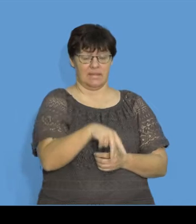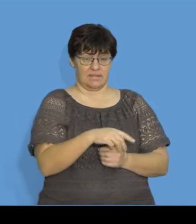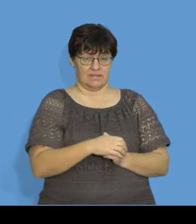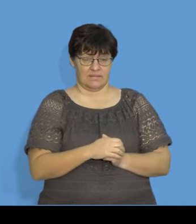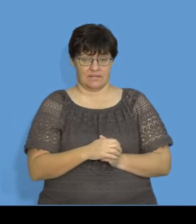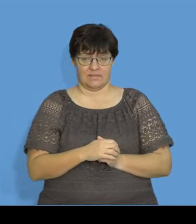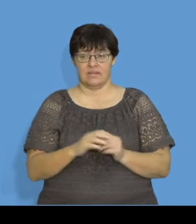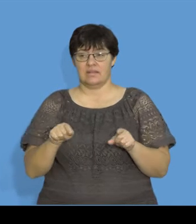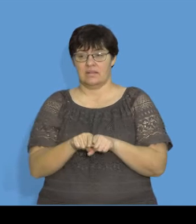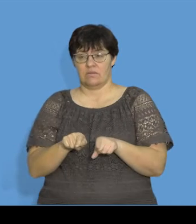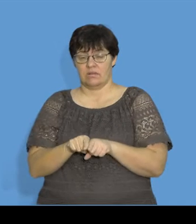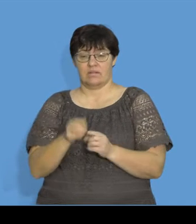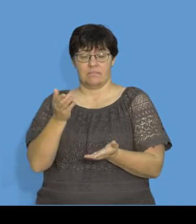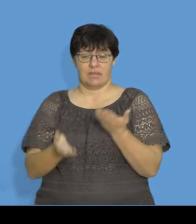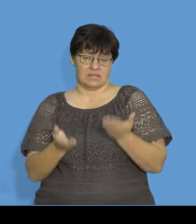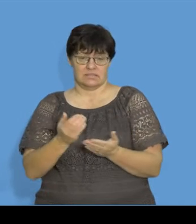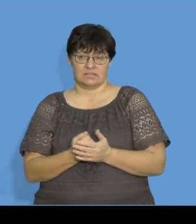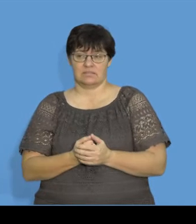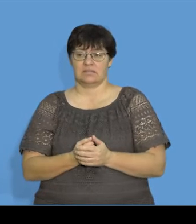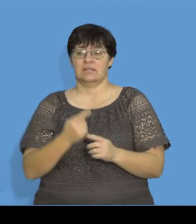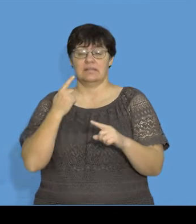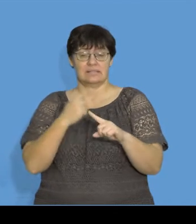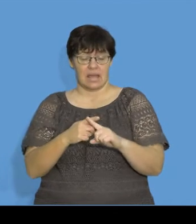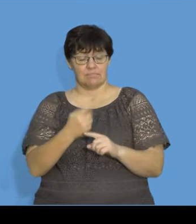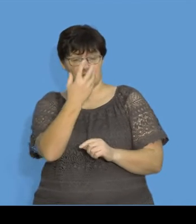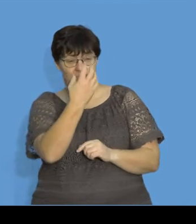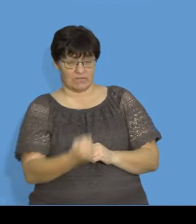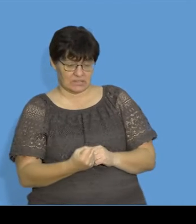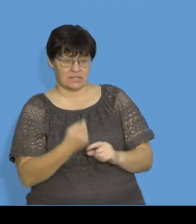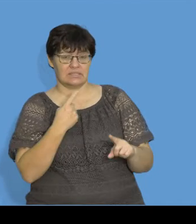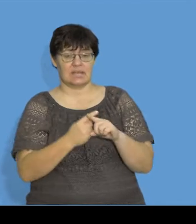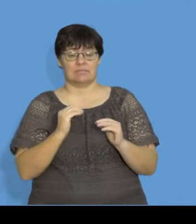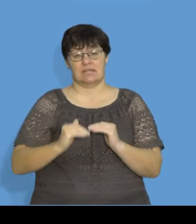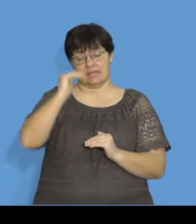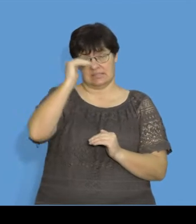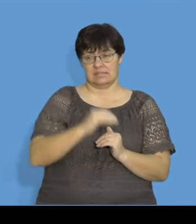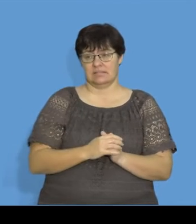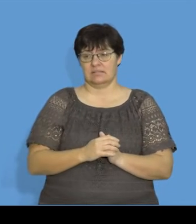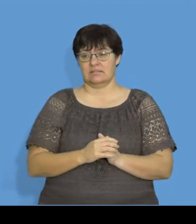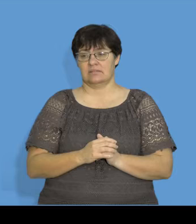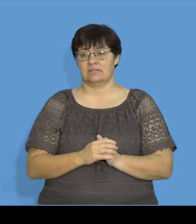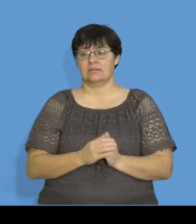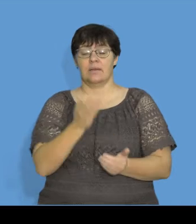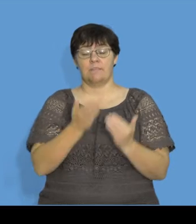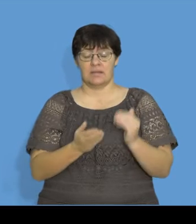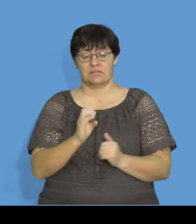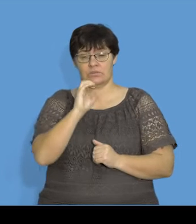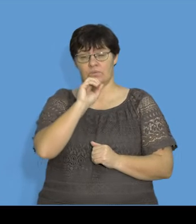energy is mass times gravity times height. The mass is